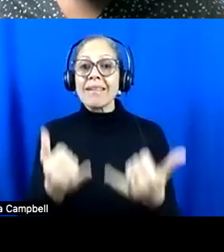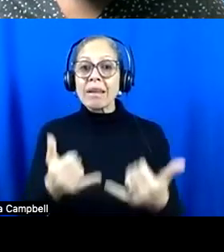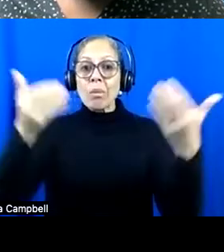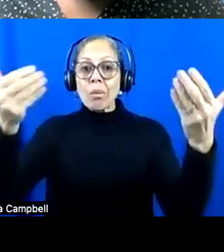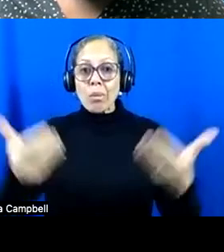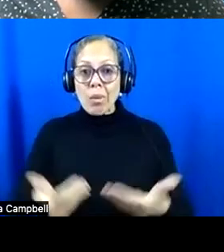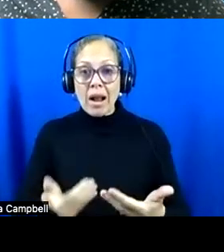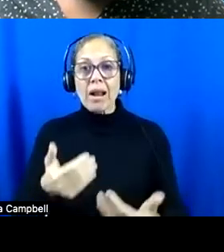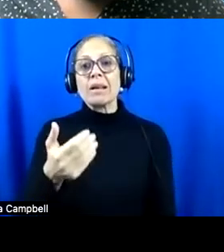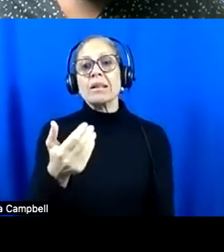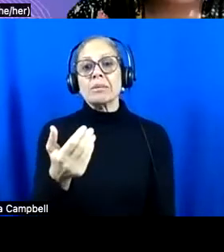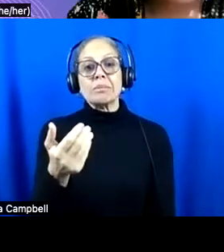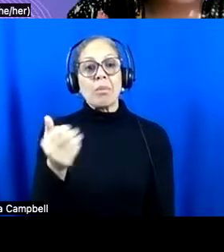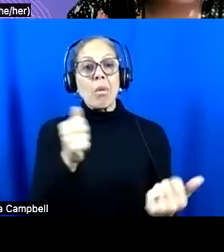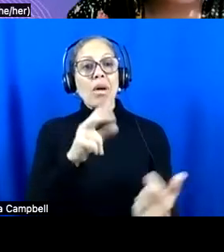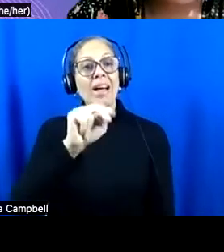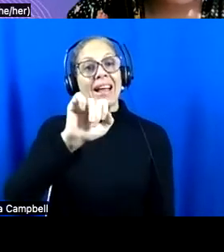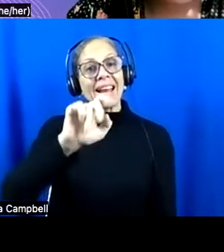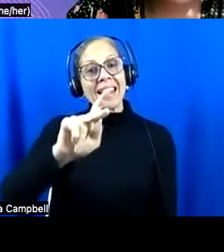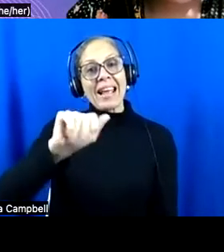Mick, Aishah, and Joanne.